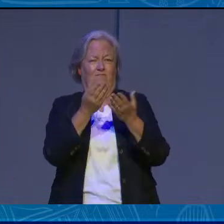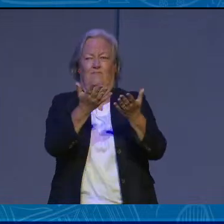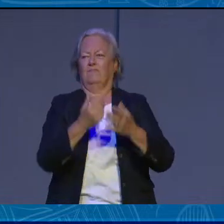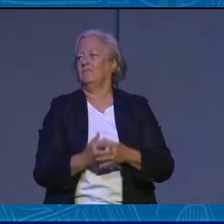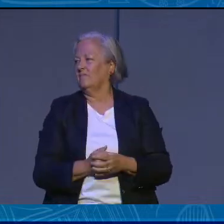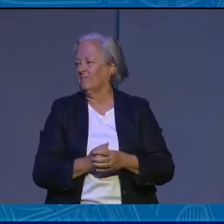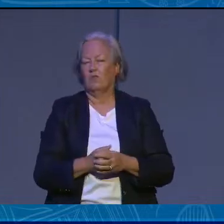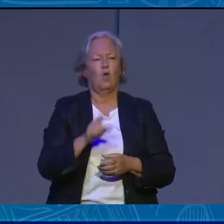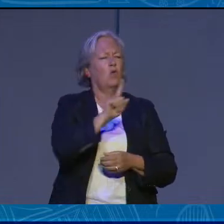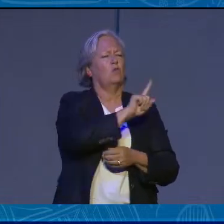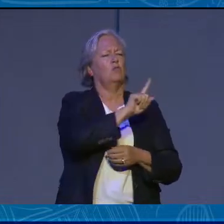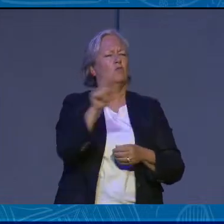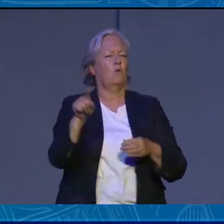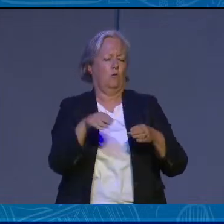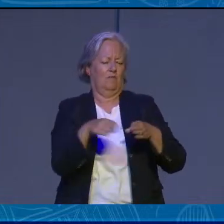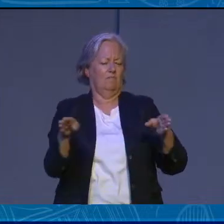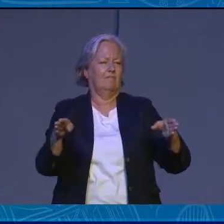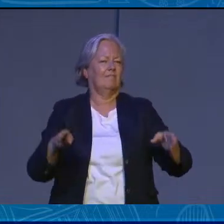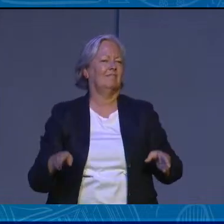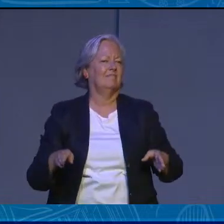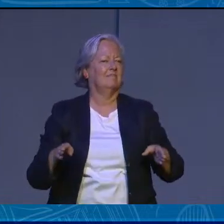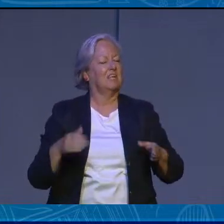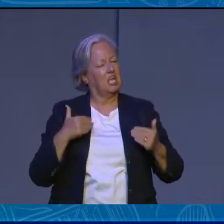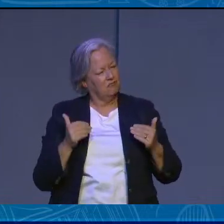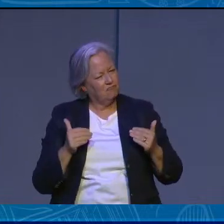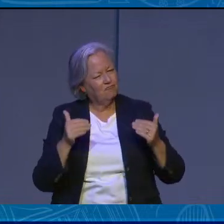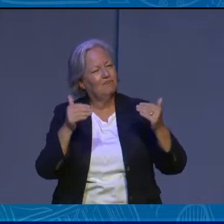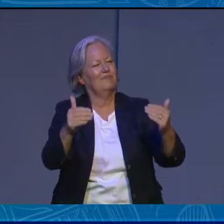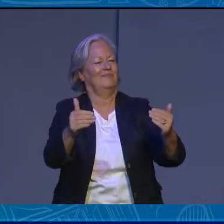No Boundaries.